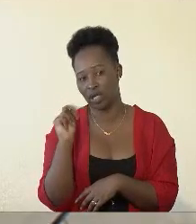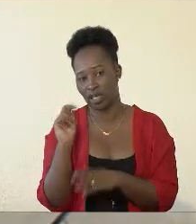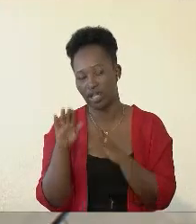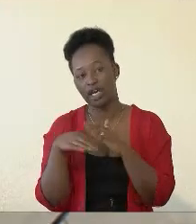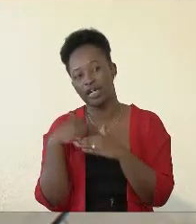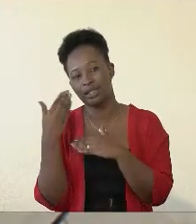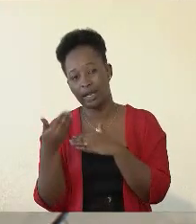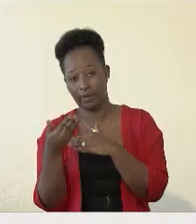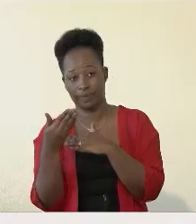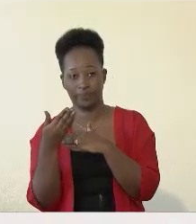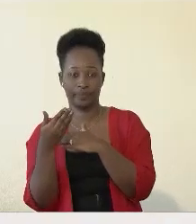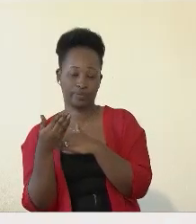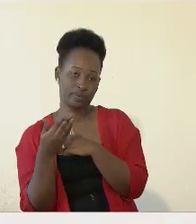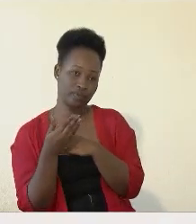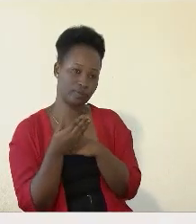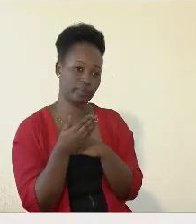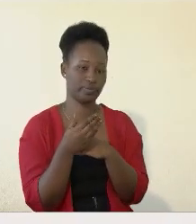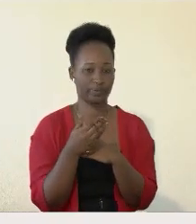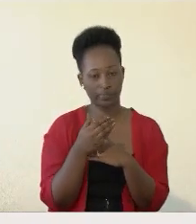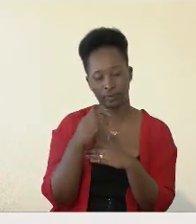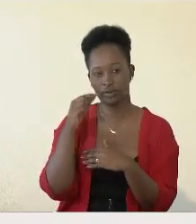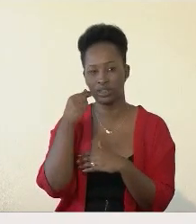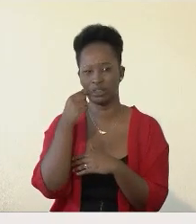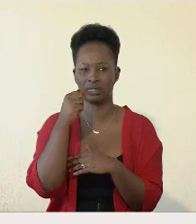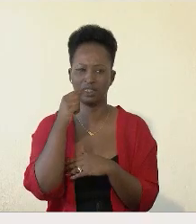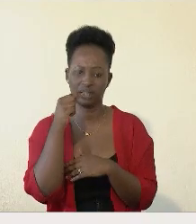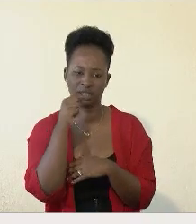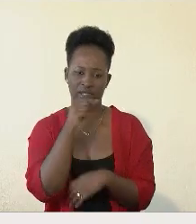glycagon is a hormone. Then I said